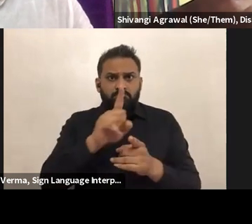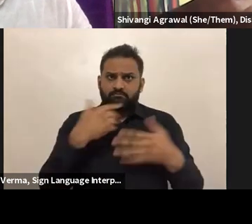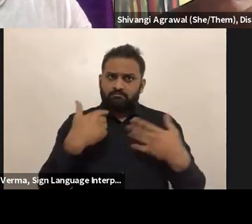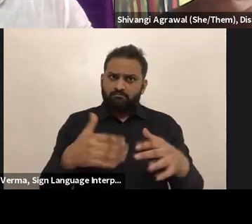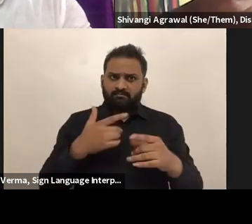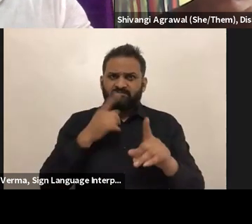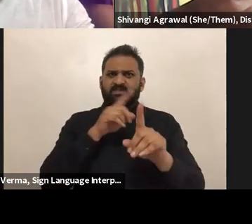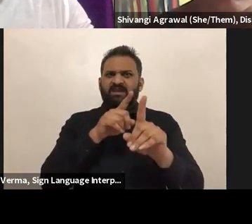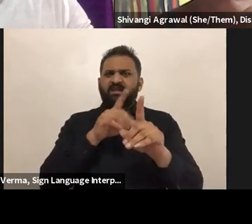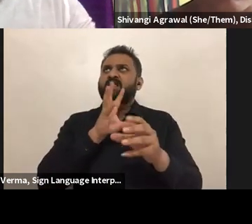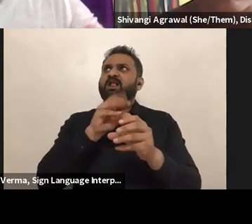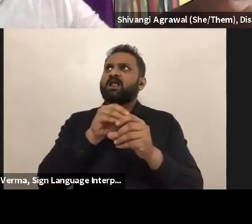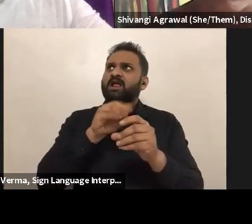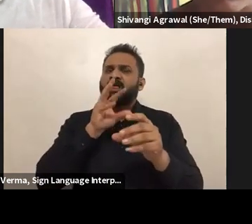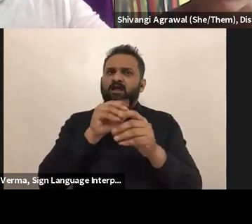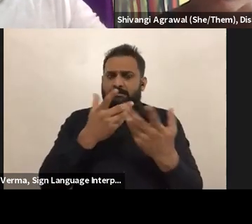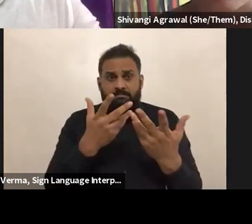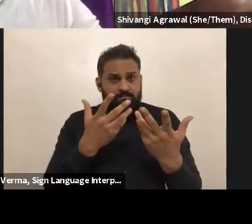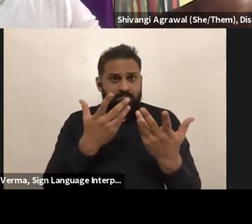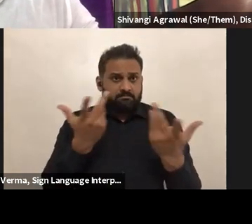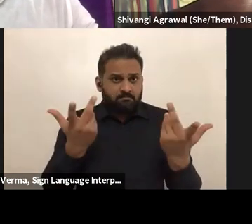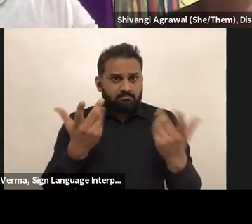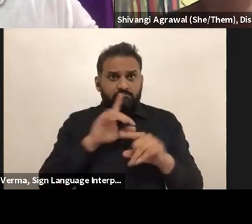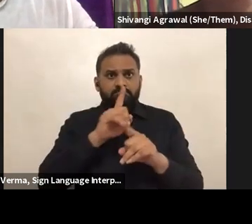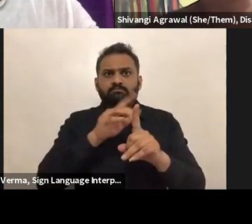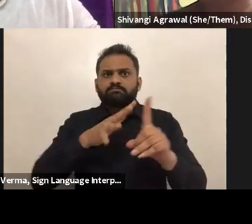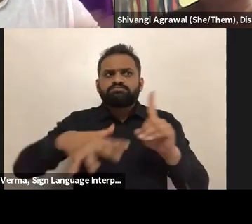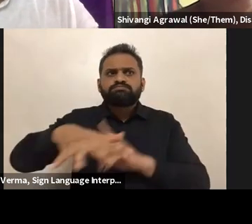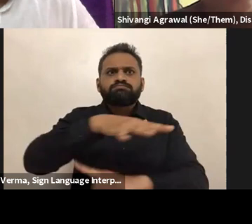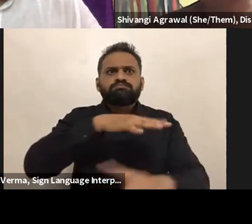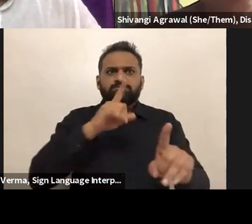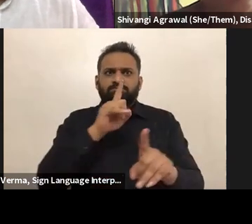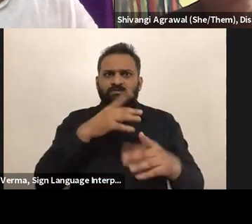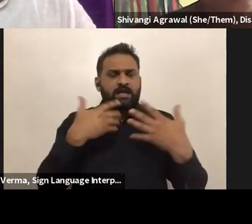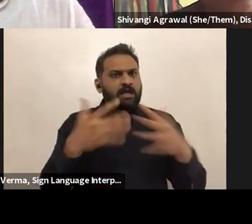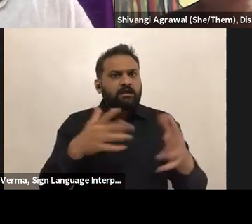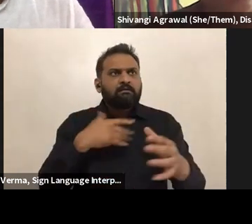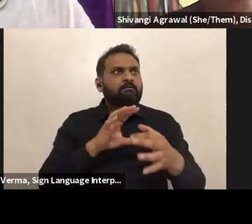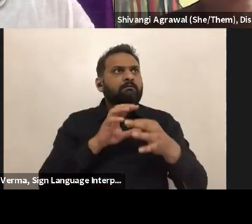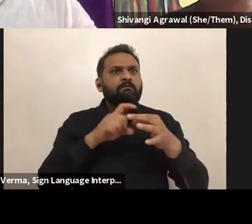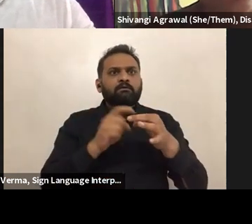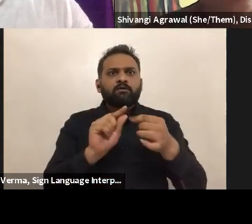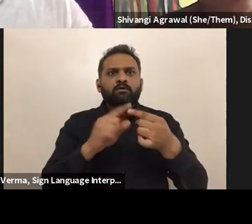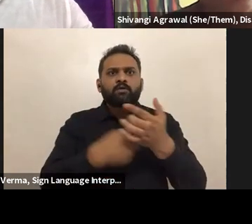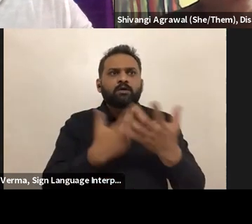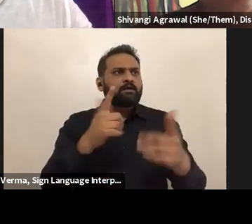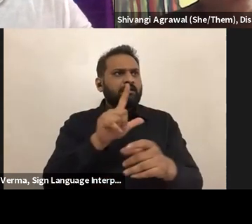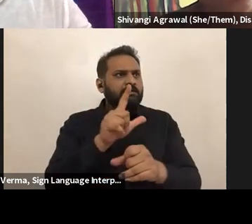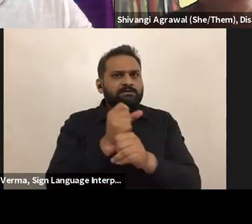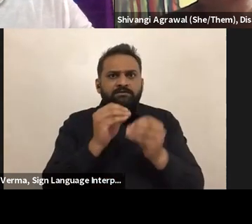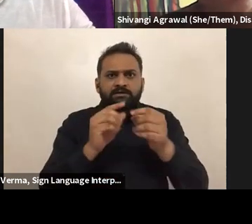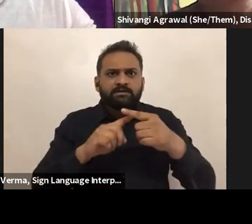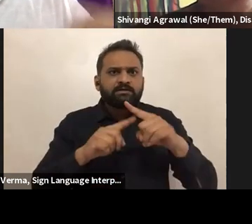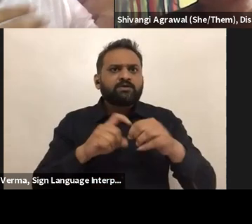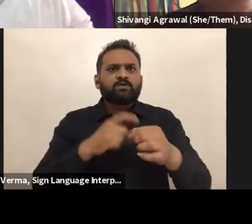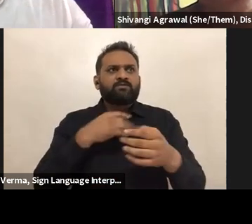that. Was never as in on the social circle. I never had any queer friends, any LGBTIQ friends, and that is when I started